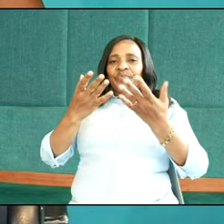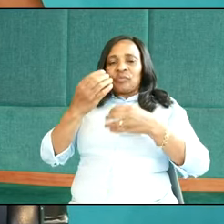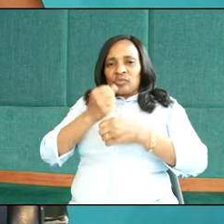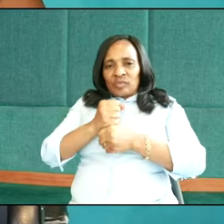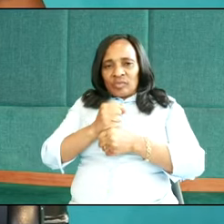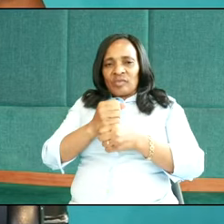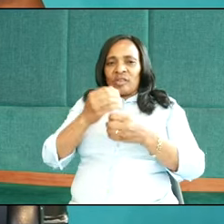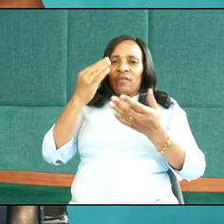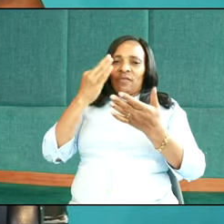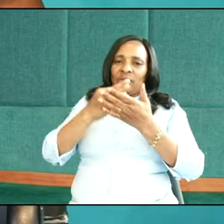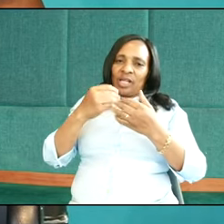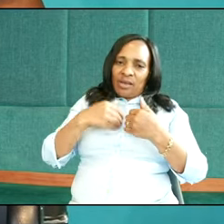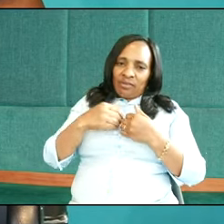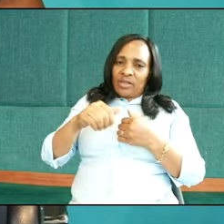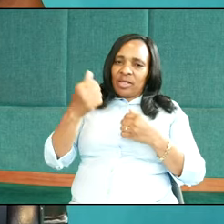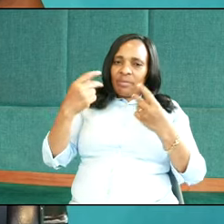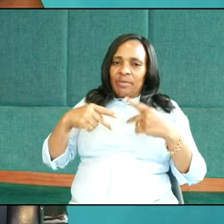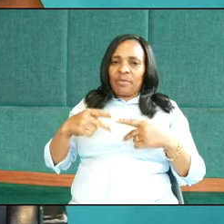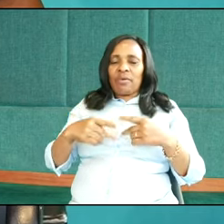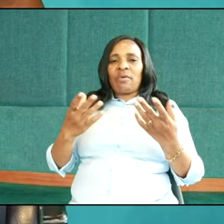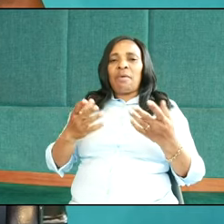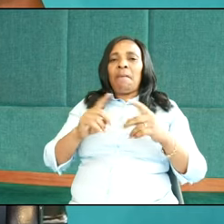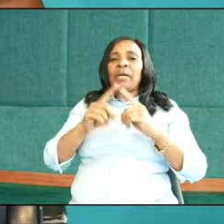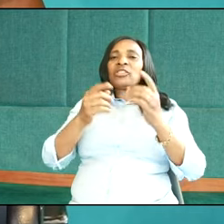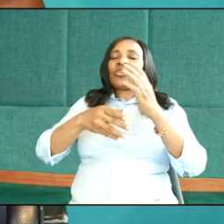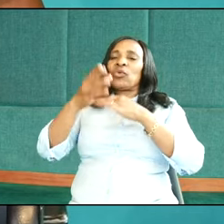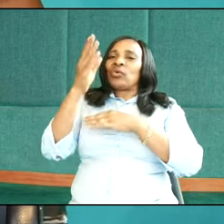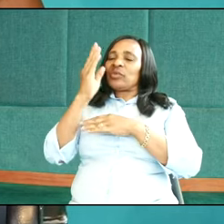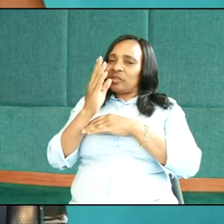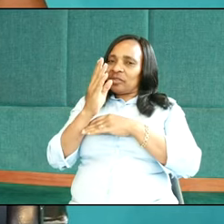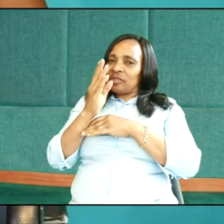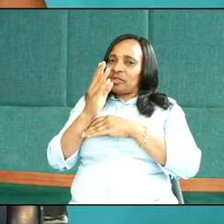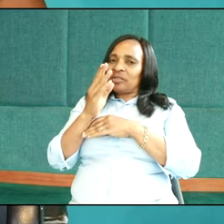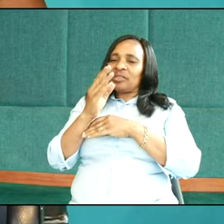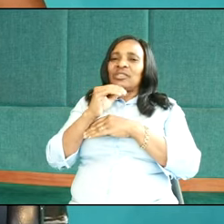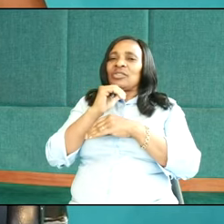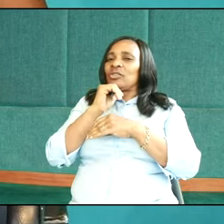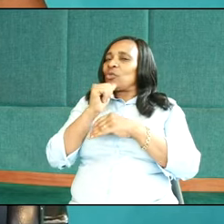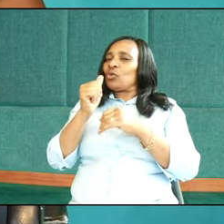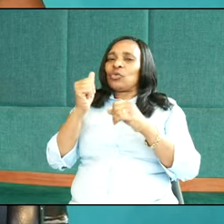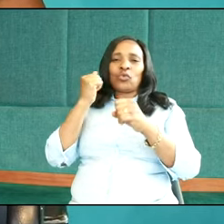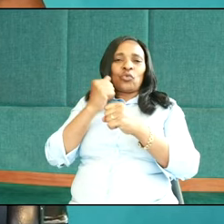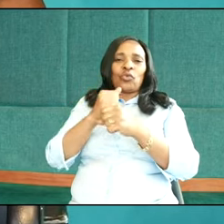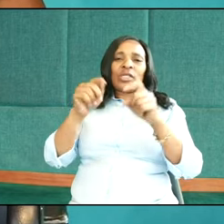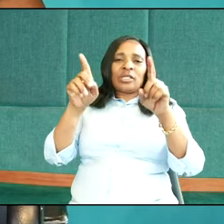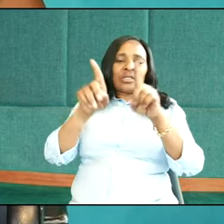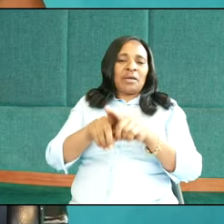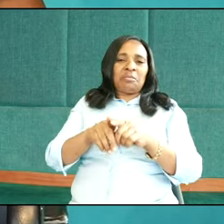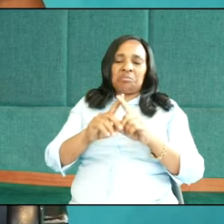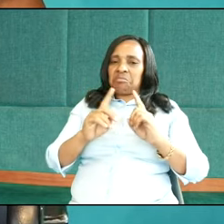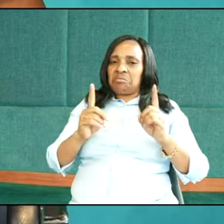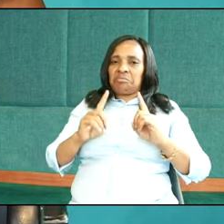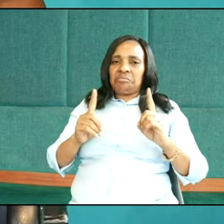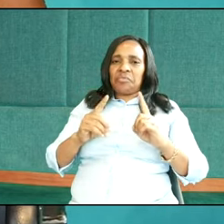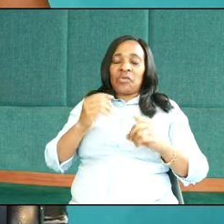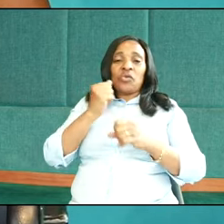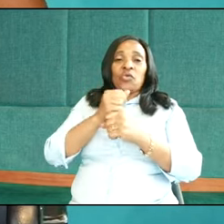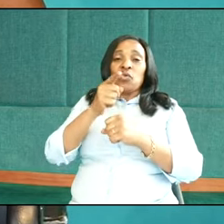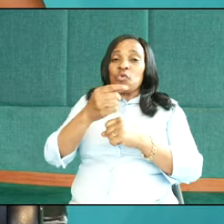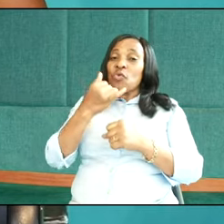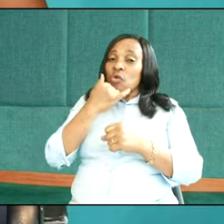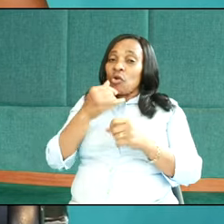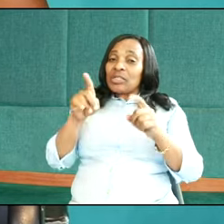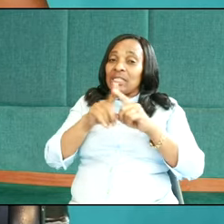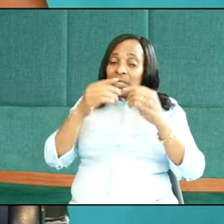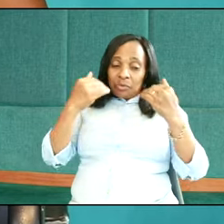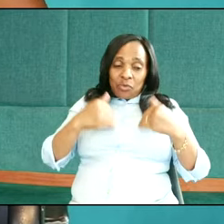faith in other people. Yeah. But with God, He's not going to do that. He's not going to do you wrong the way humans